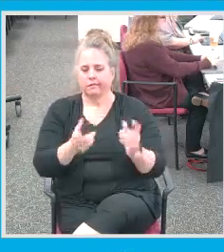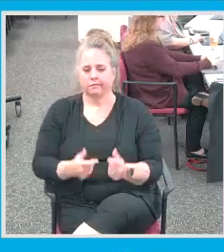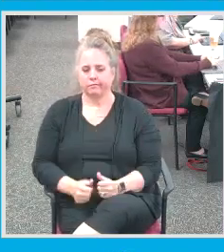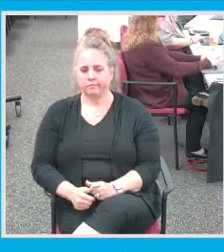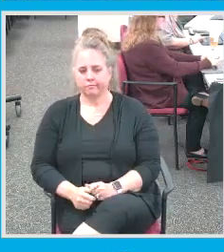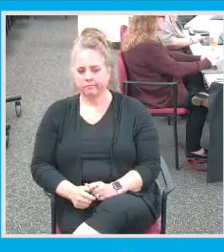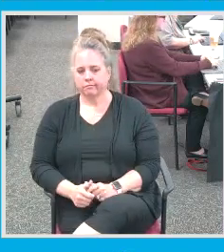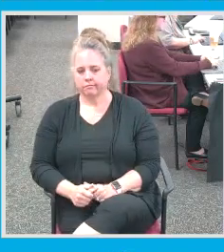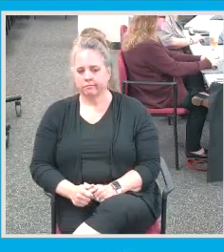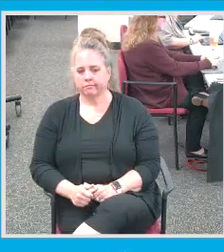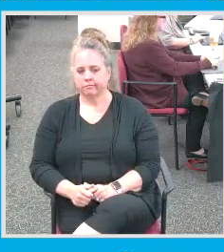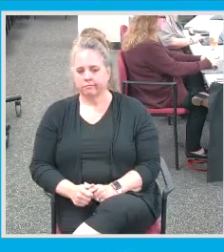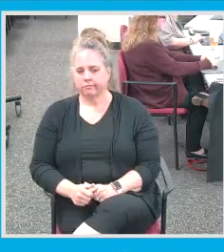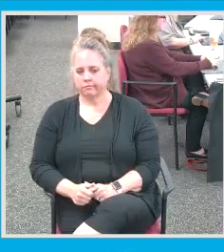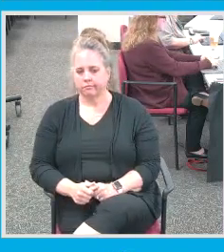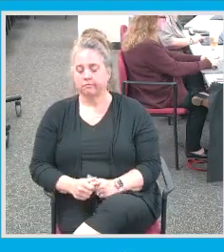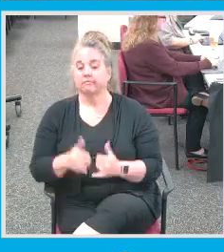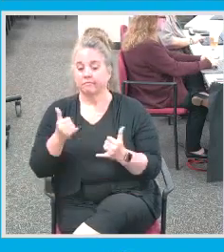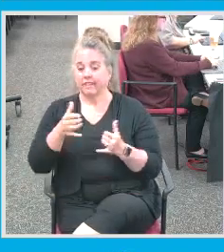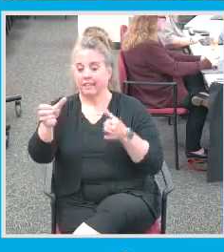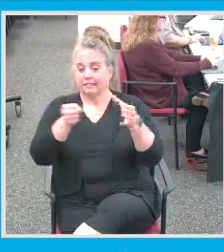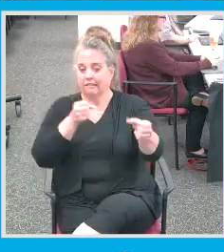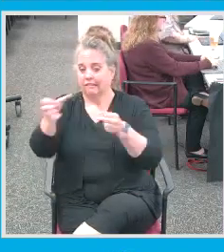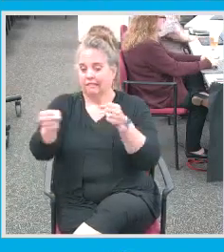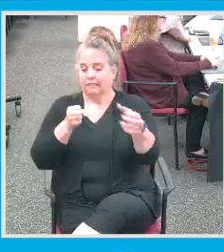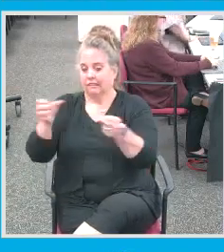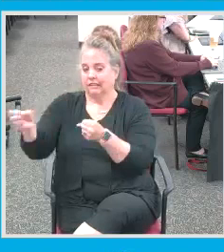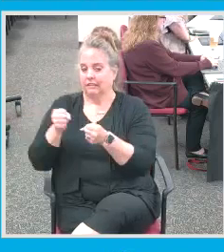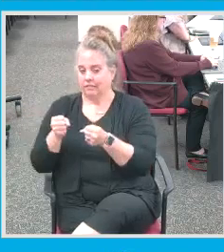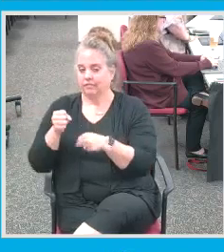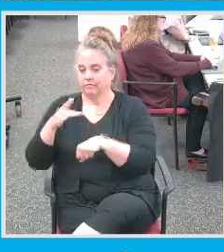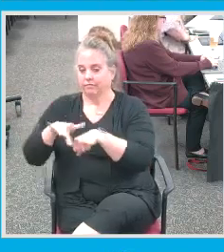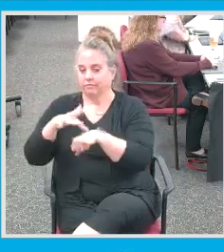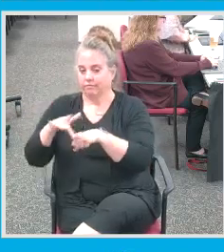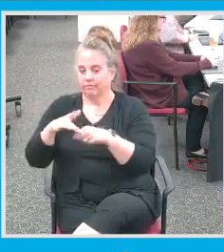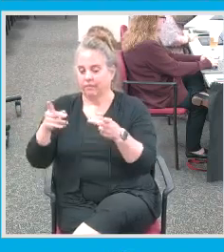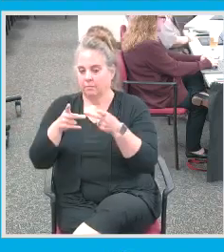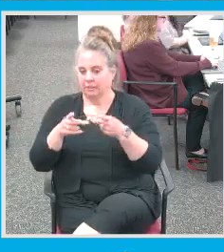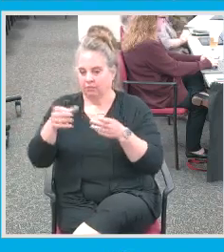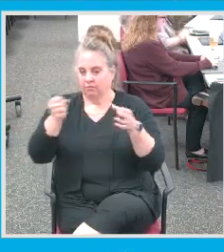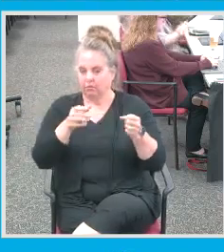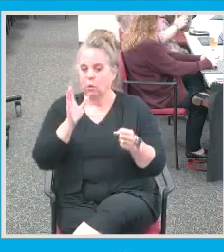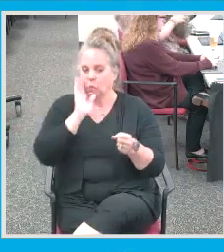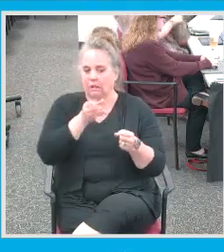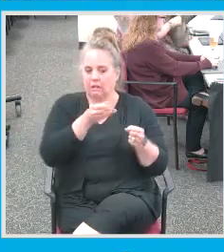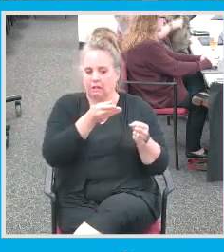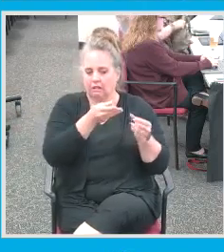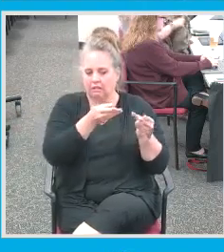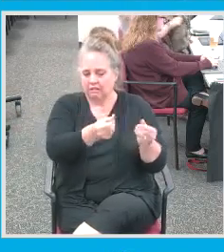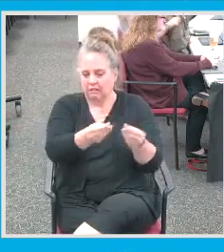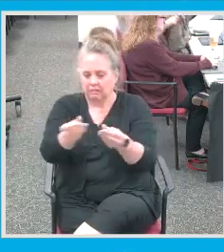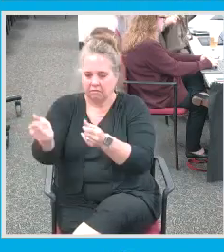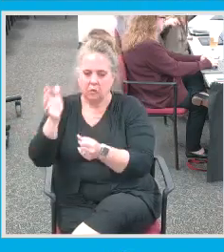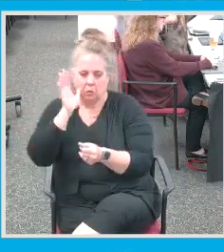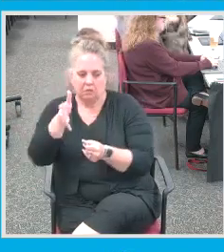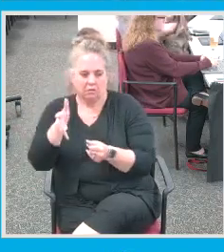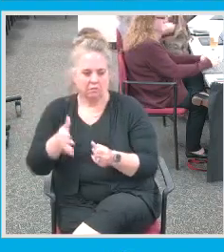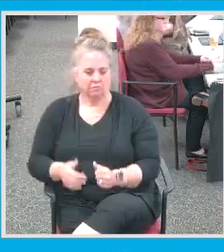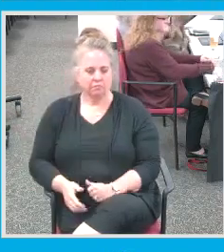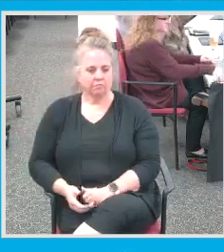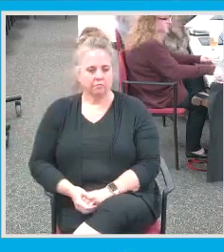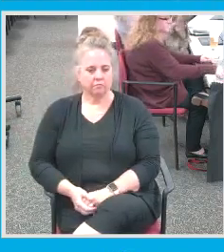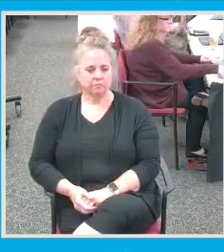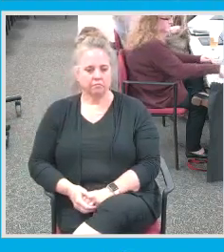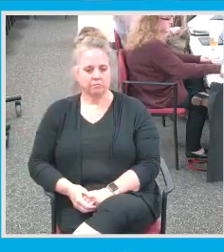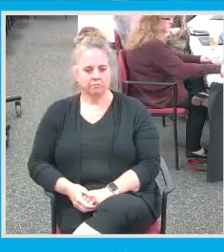do anticipate that to start shrinking here in the next few months. And then operating is showing under budget, and a lot of that is just kind